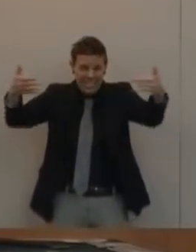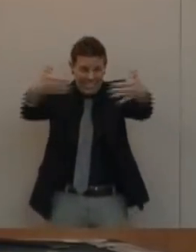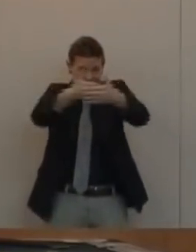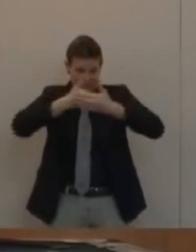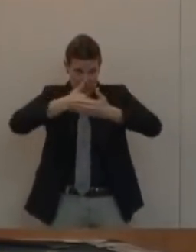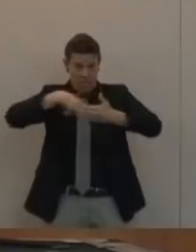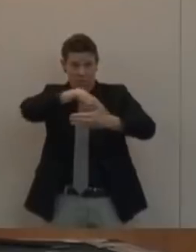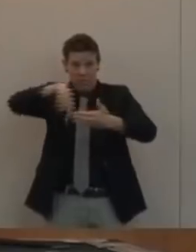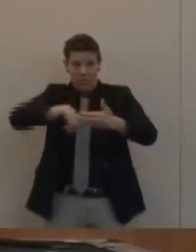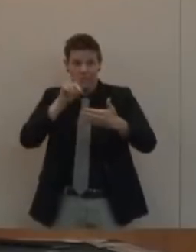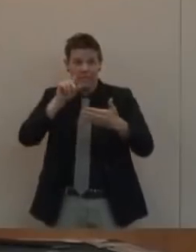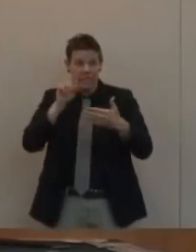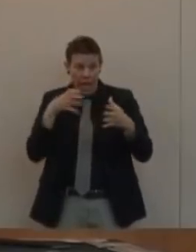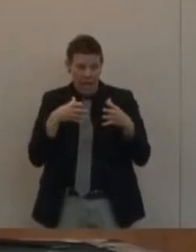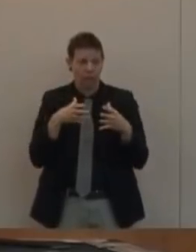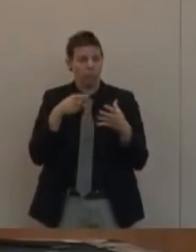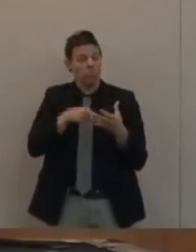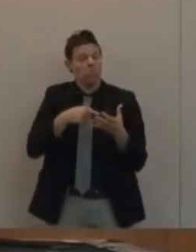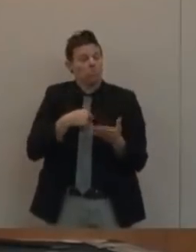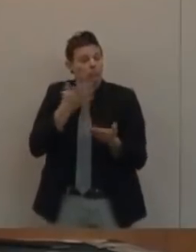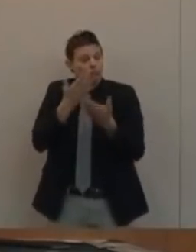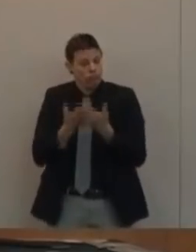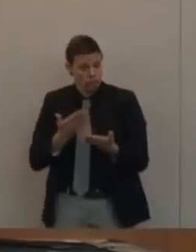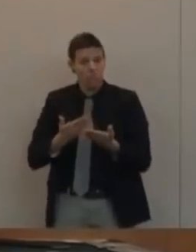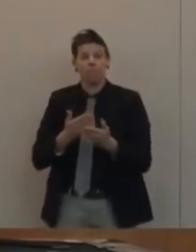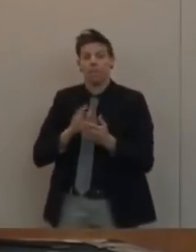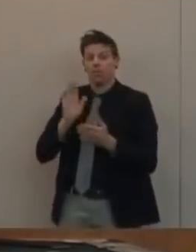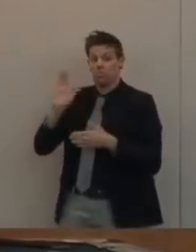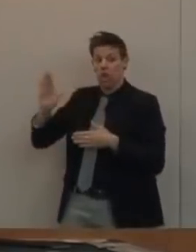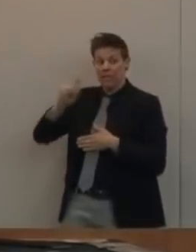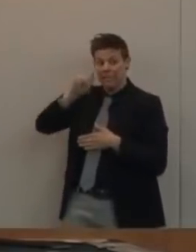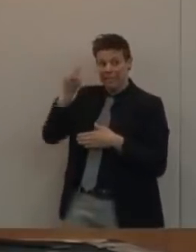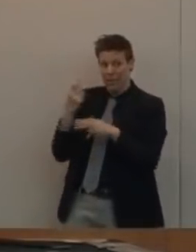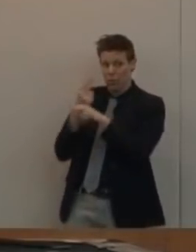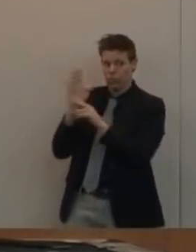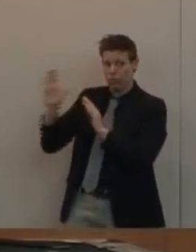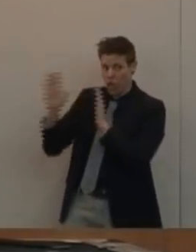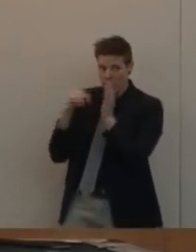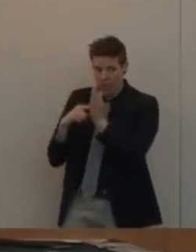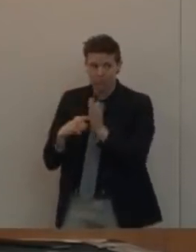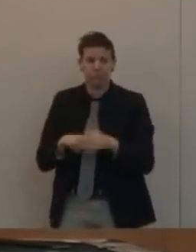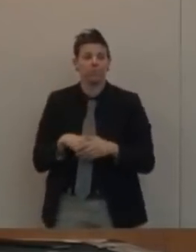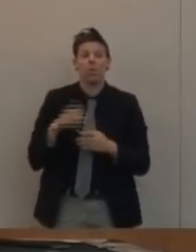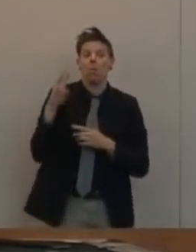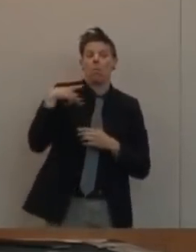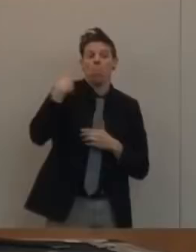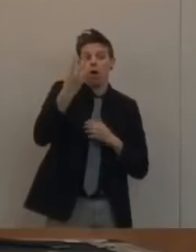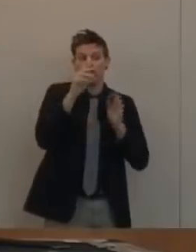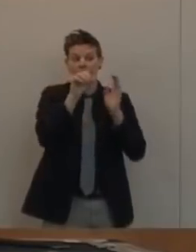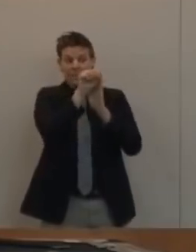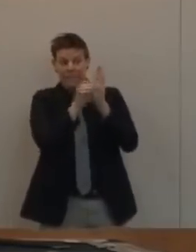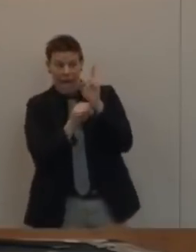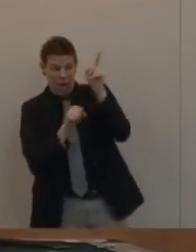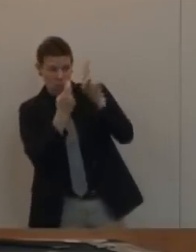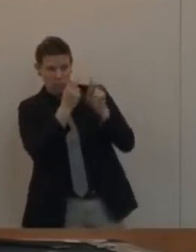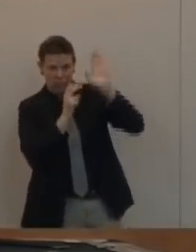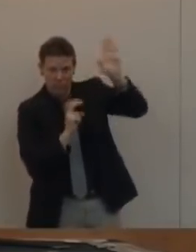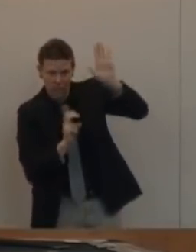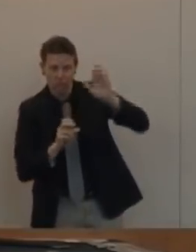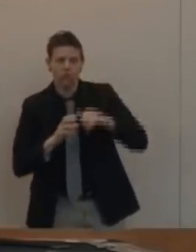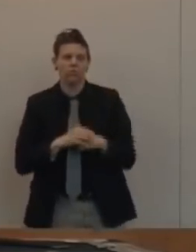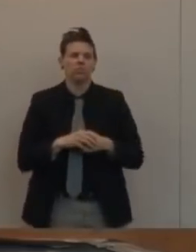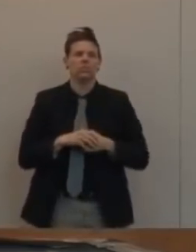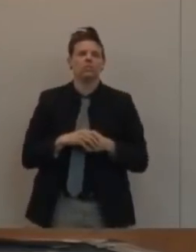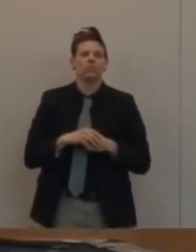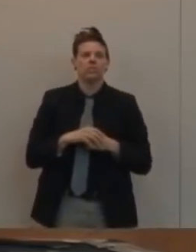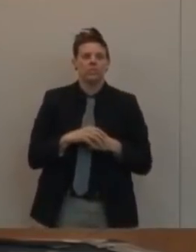say Texas used for that modeling or Washington State used, we're at a point of time that no longer exists.